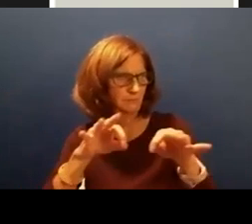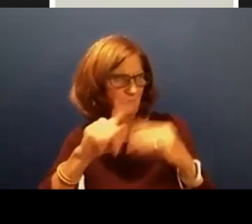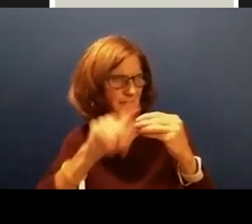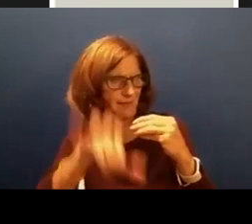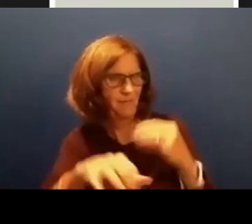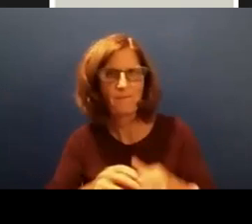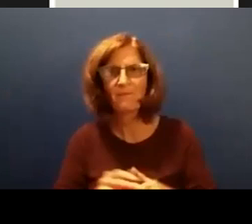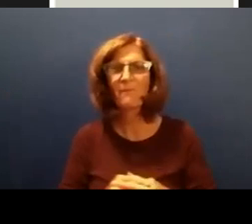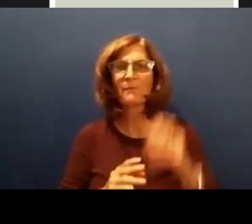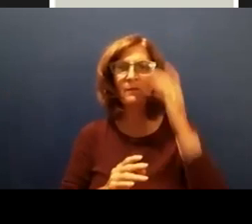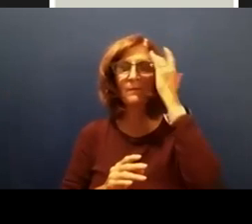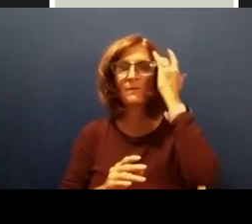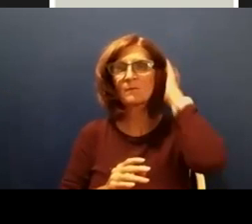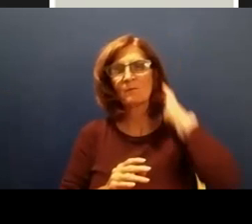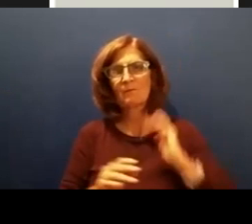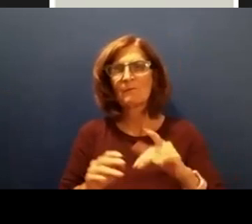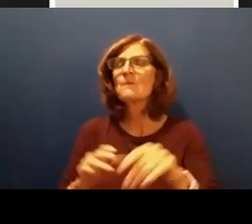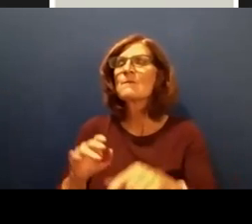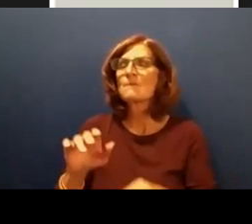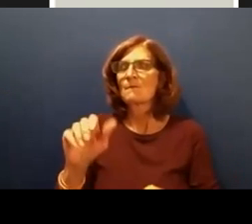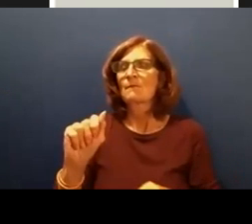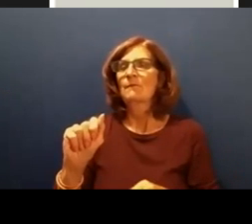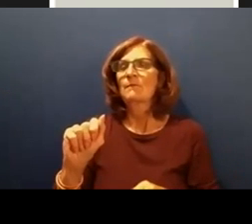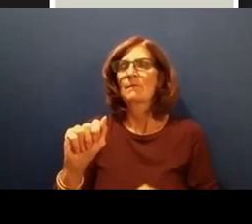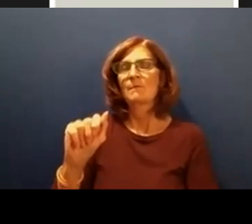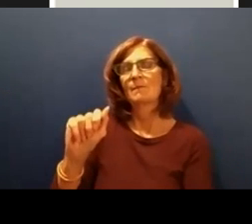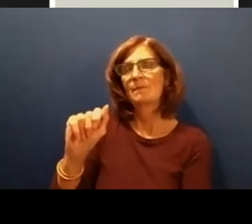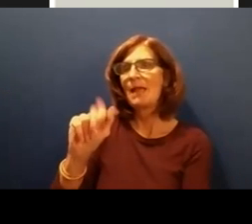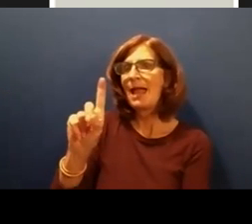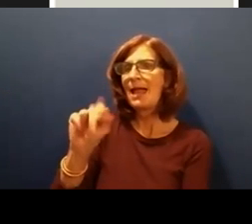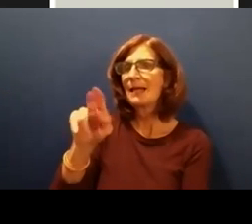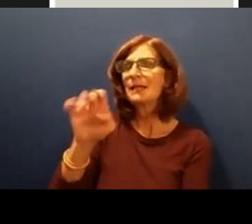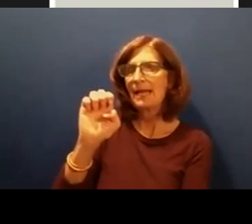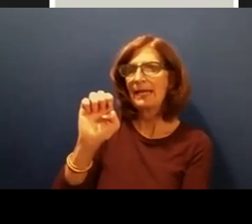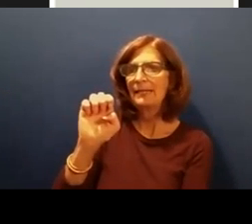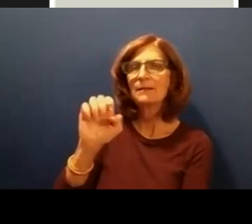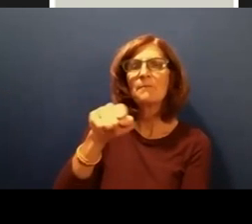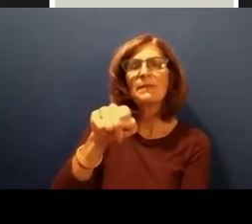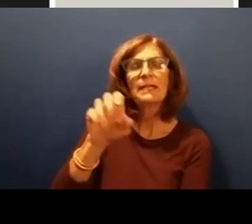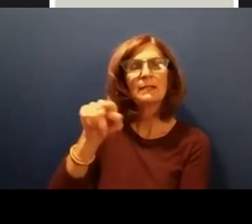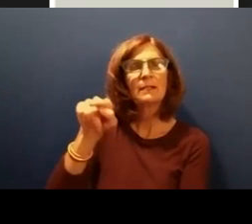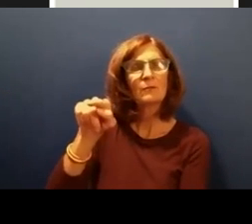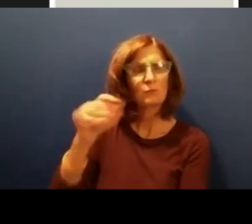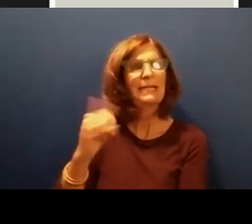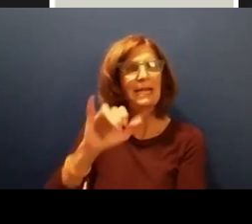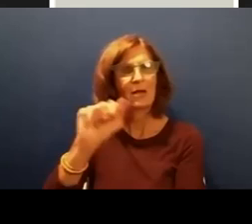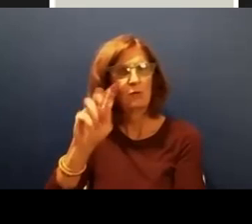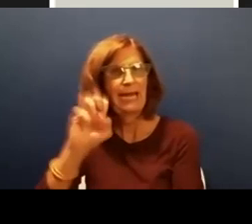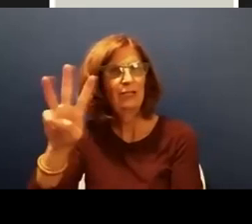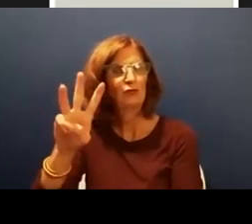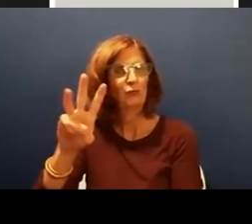Yeah, absolutely. Adelaide, can you unmute Andrew Donchez as well? He's our Director of Development. I believe he's on.